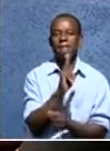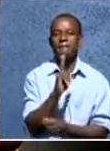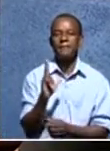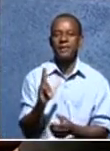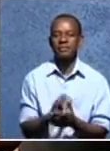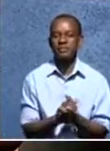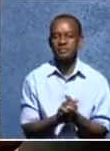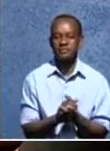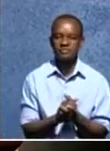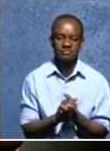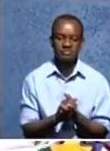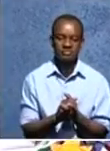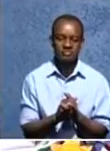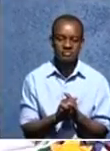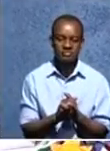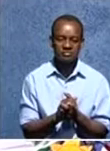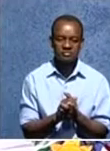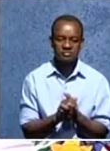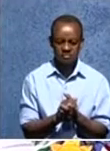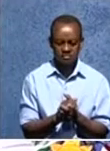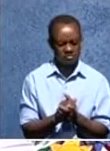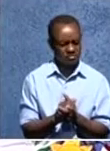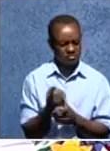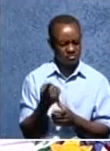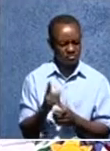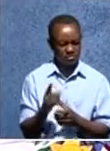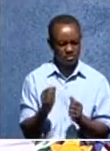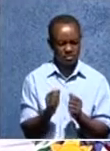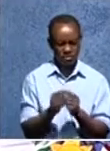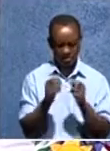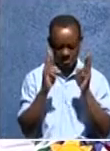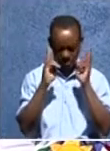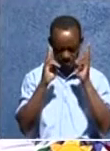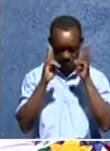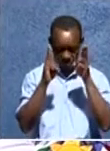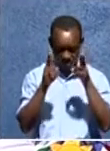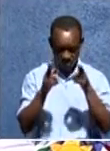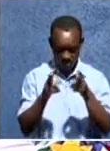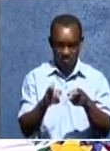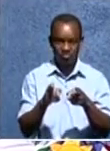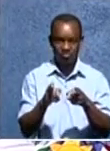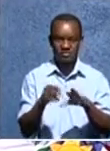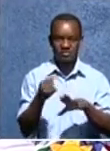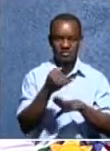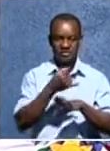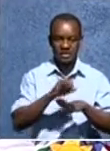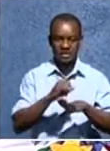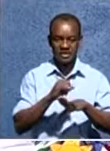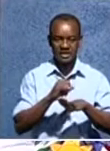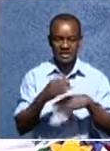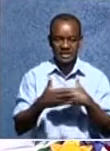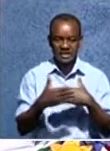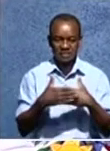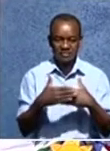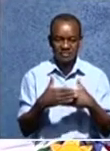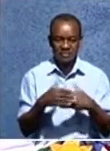Cray Fish Festival, for example. Yeah. Mm-hmm. But with the hope, with the, if the waterfront is fully developed and fully fledged, and the